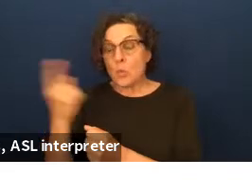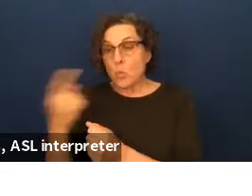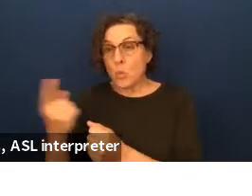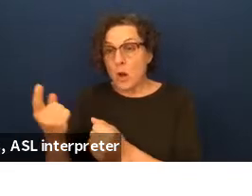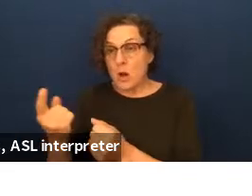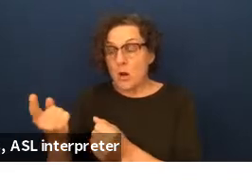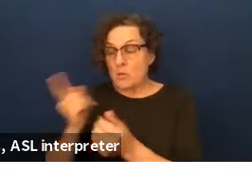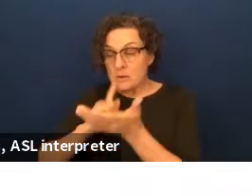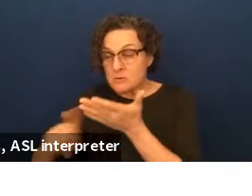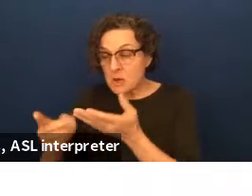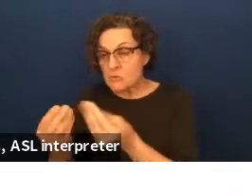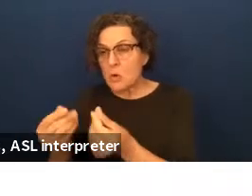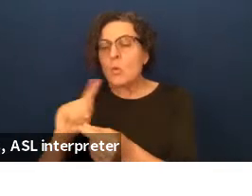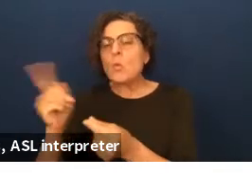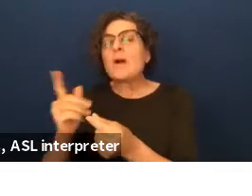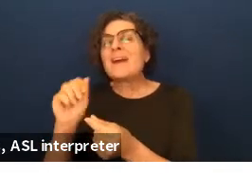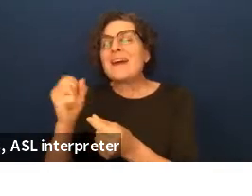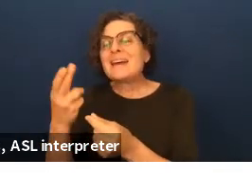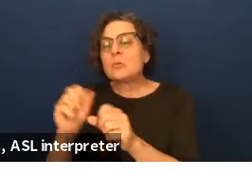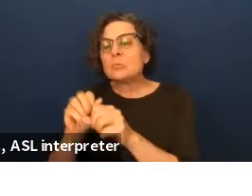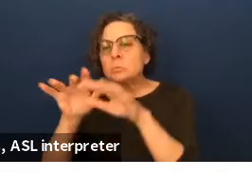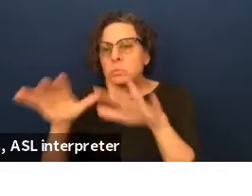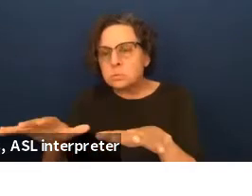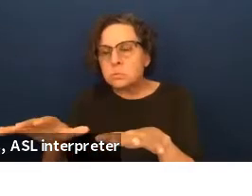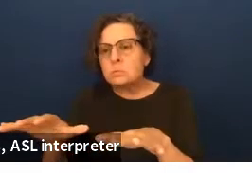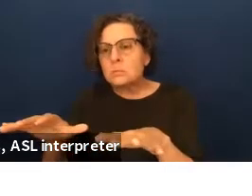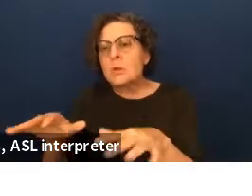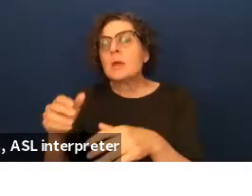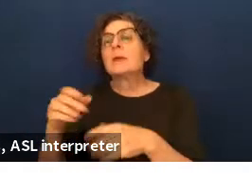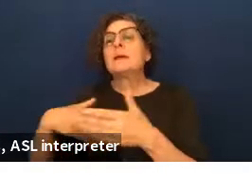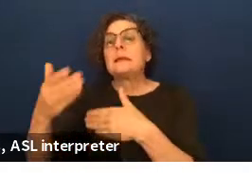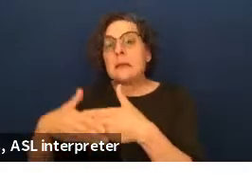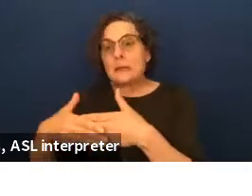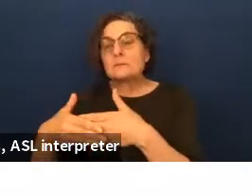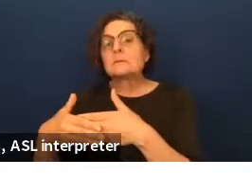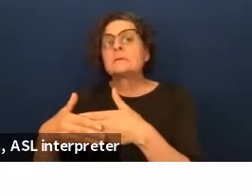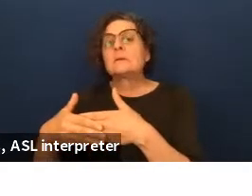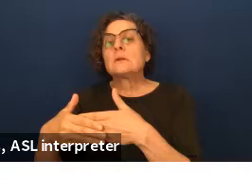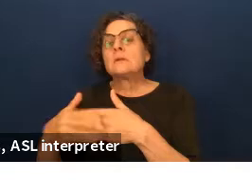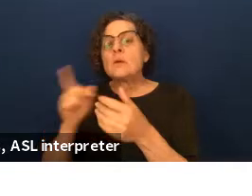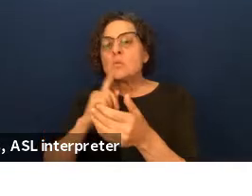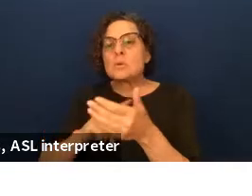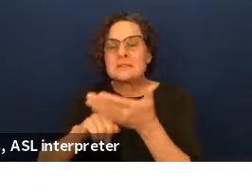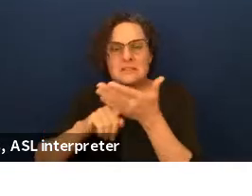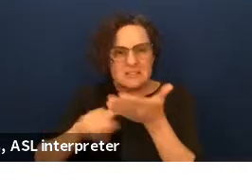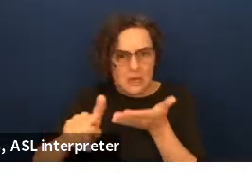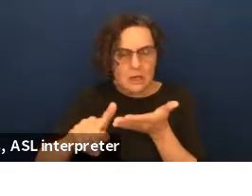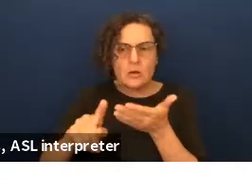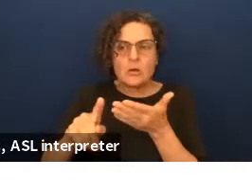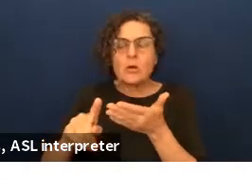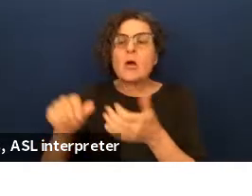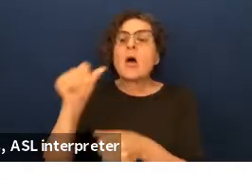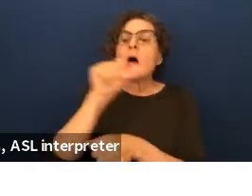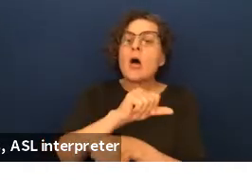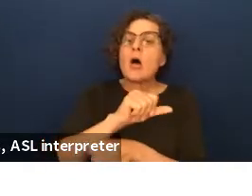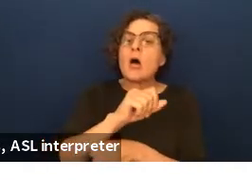is, and then they would turn around and also sample off-site and use that